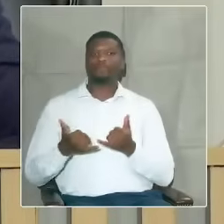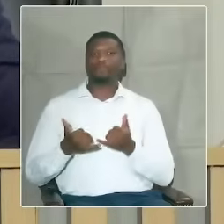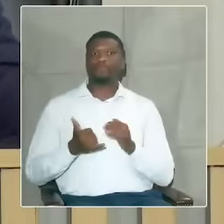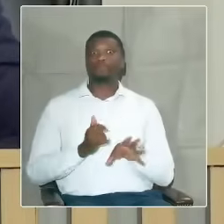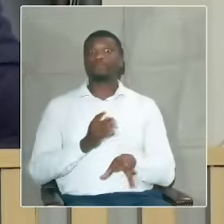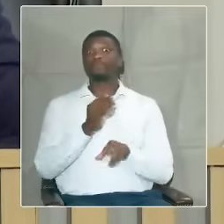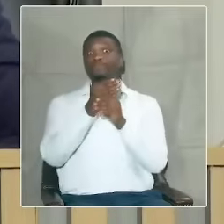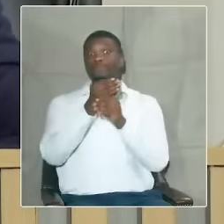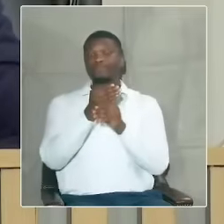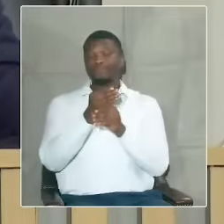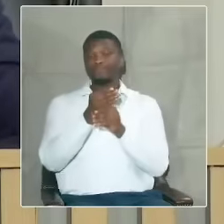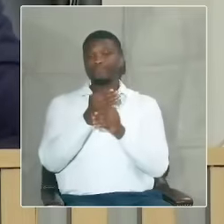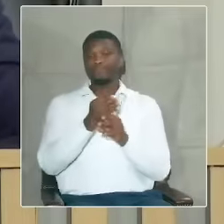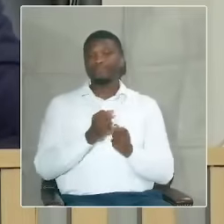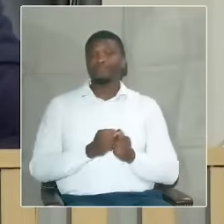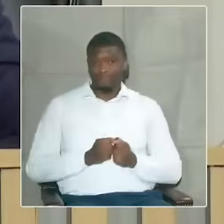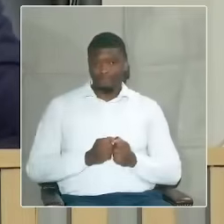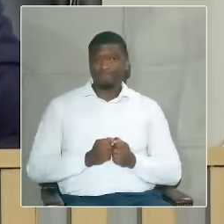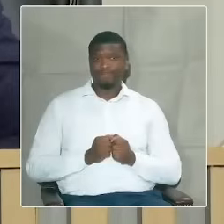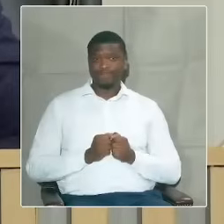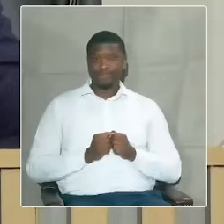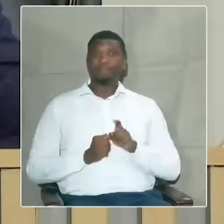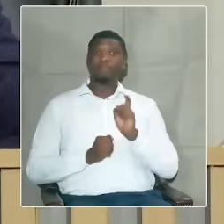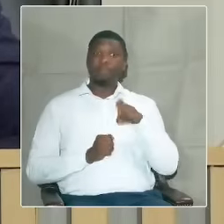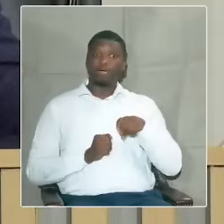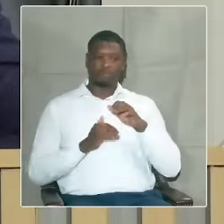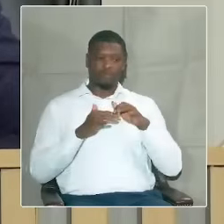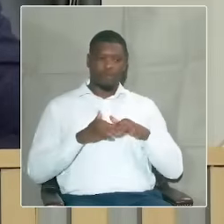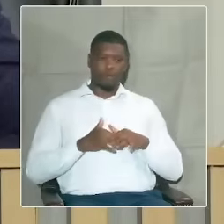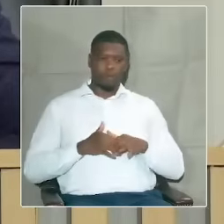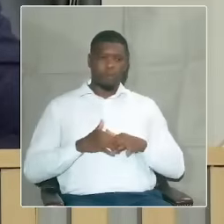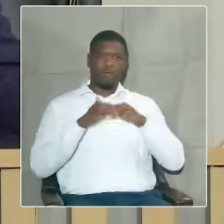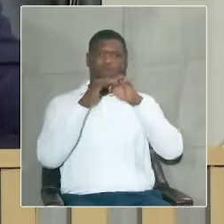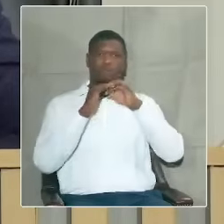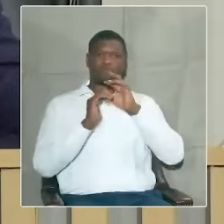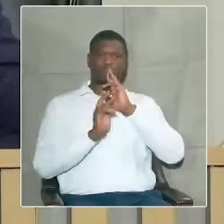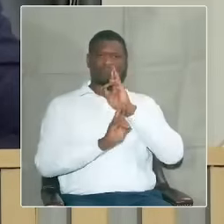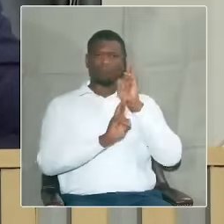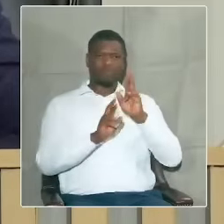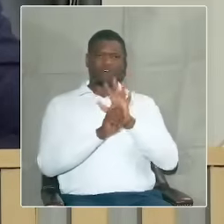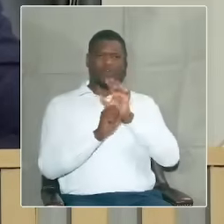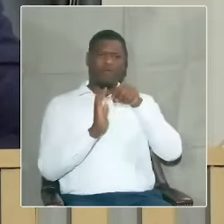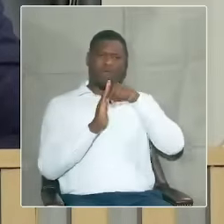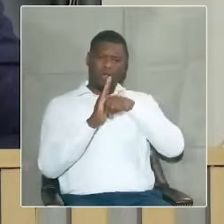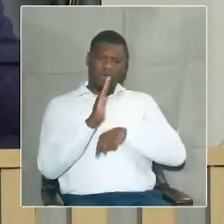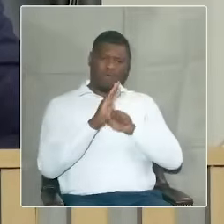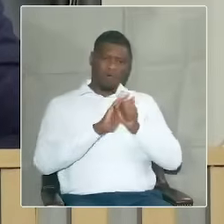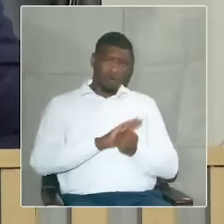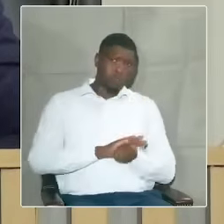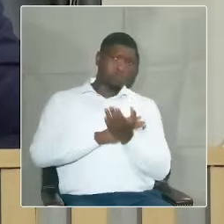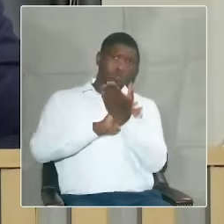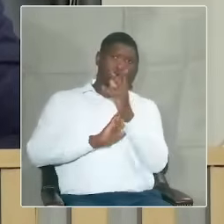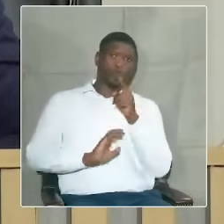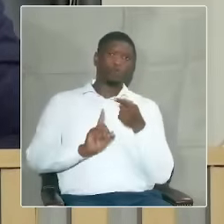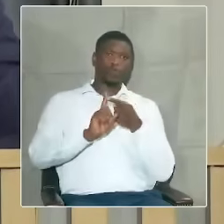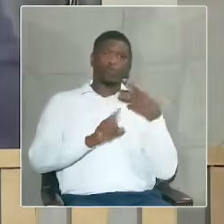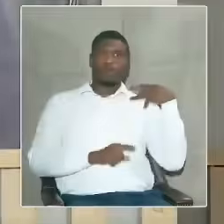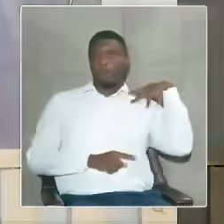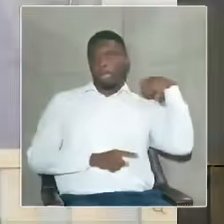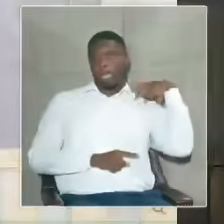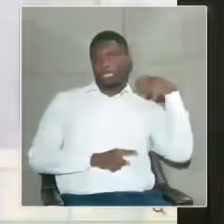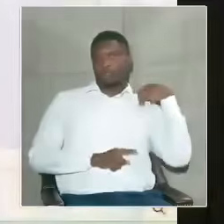Further, that a preliminary report in this regard be submitted to the Minister by